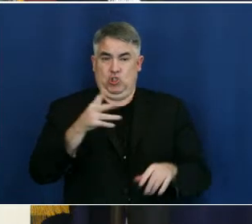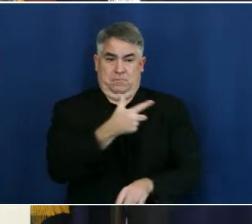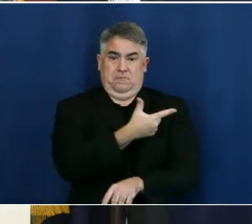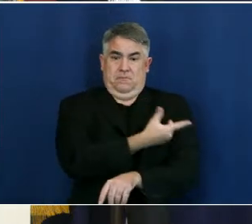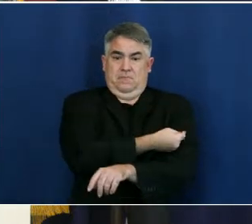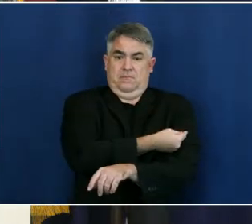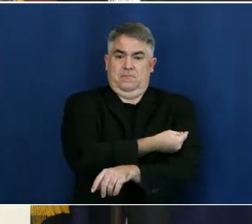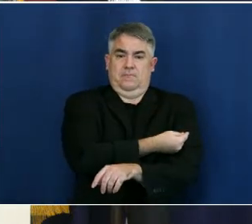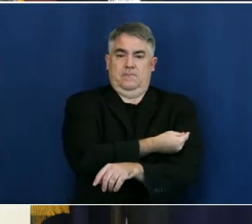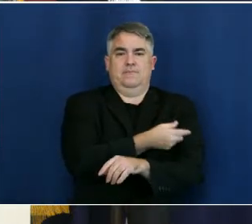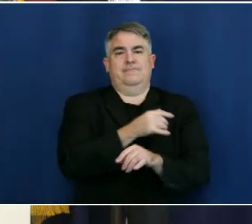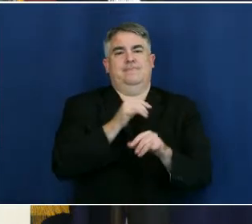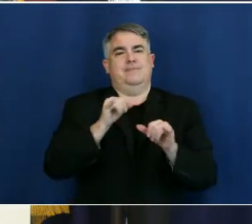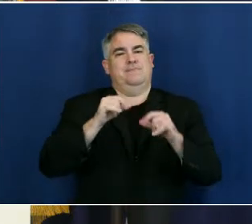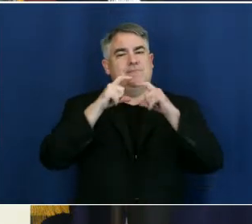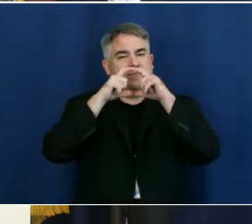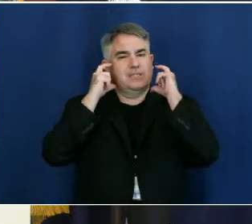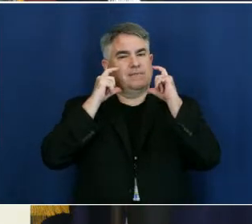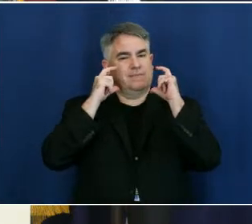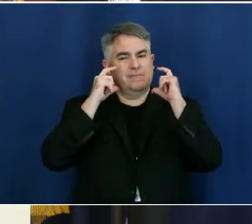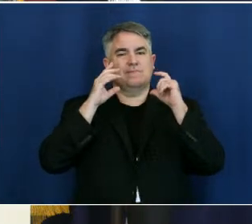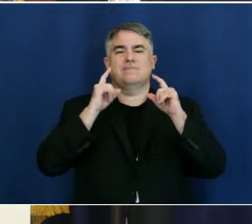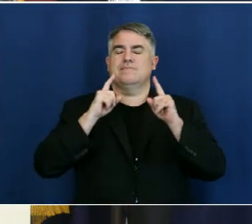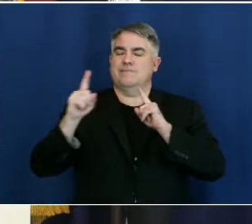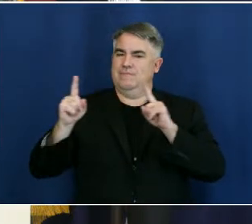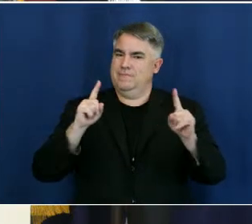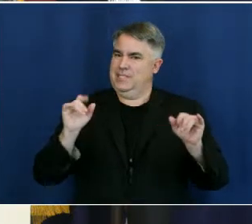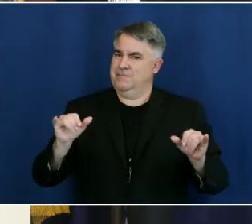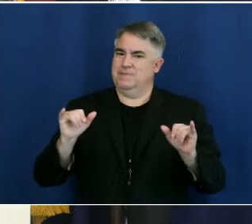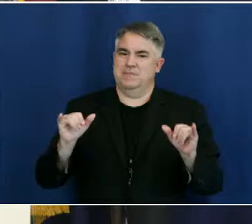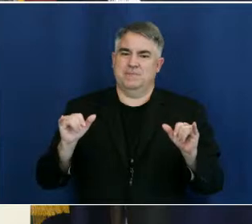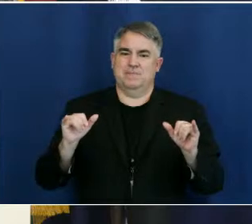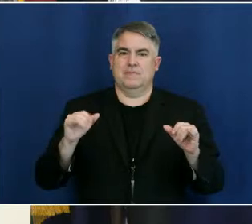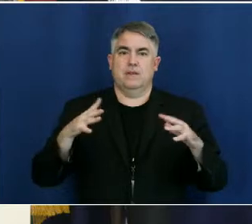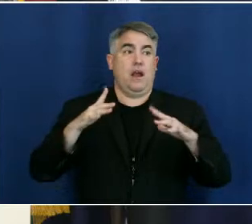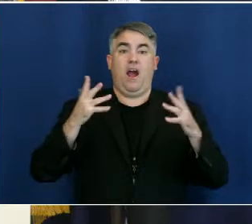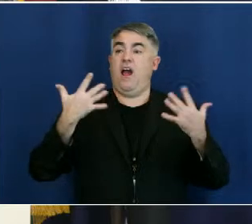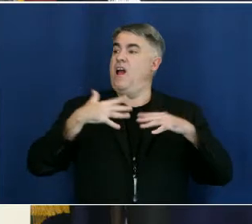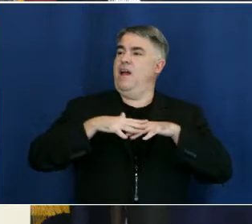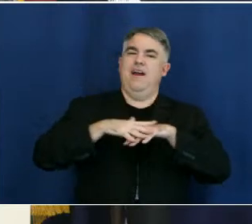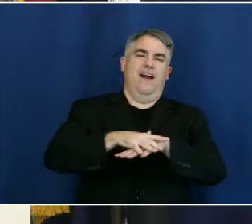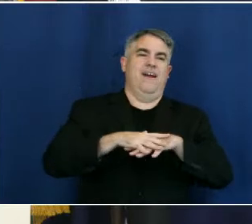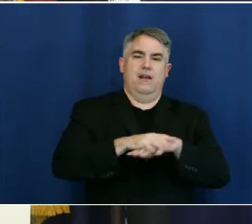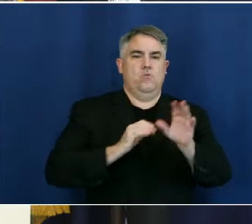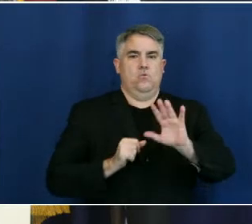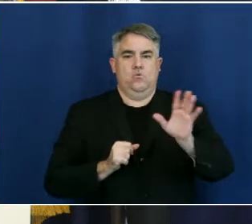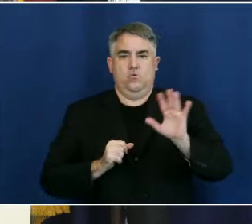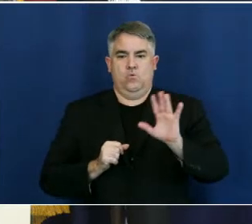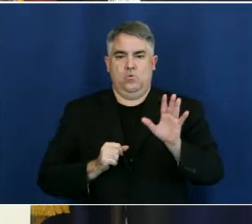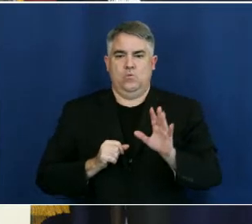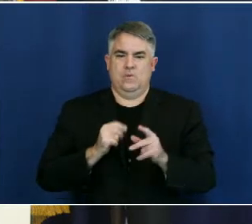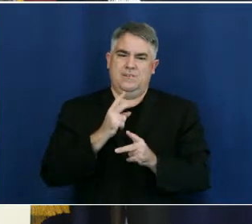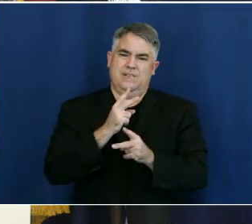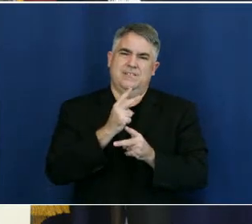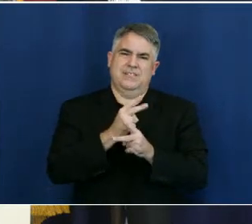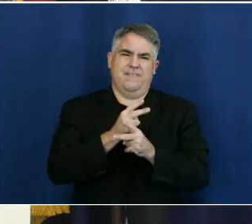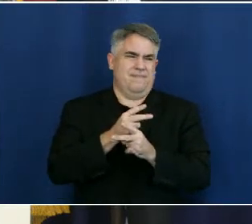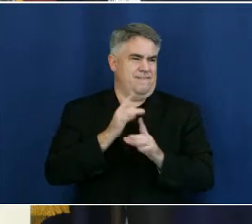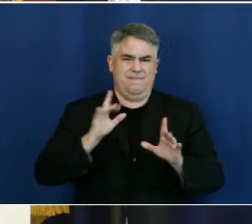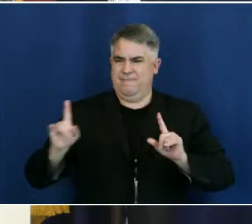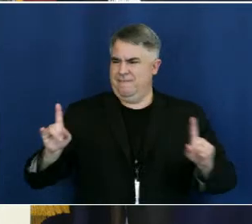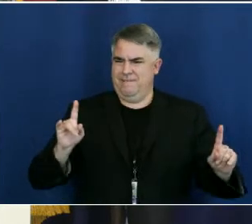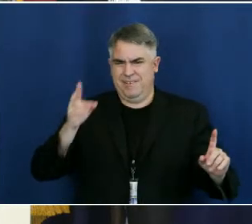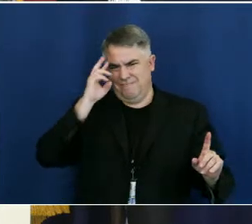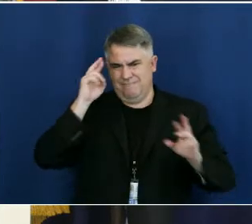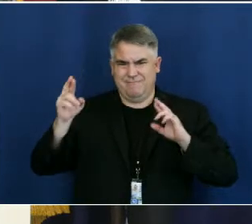practice physical distancing, avoid gathering with people outside of your household, and let's take care of each other so we can get back to our